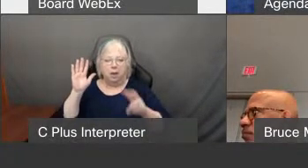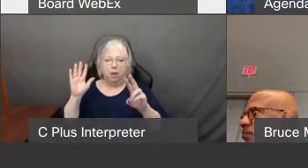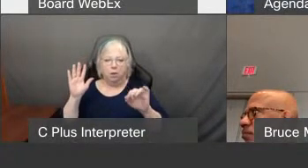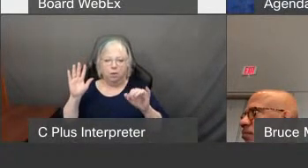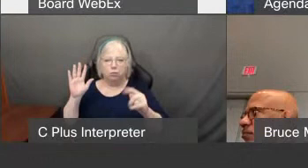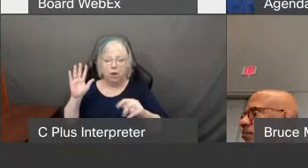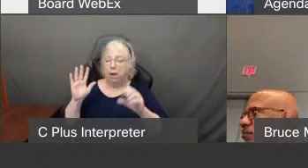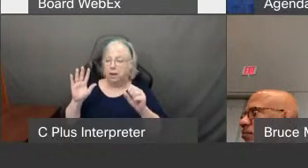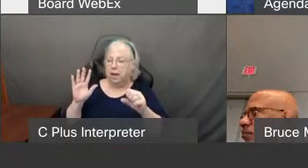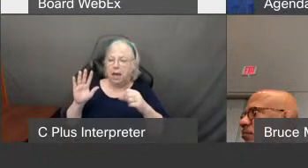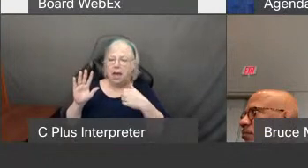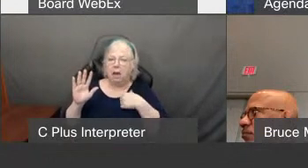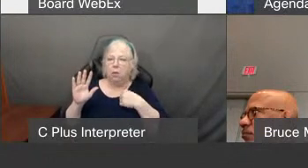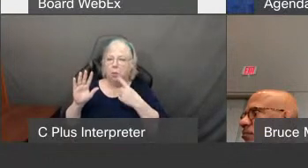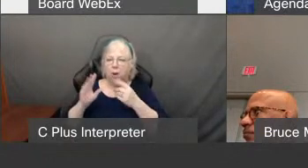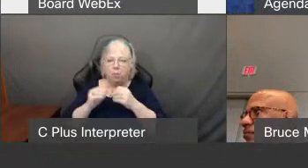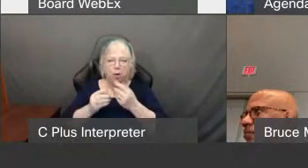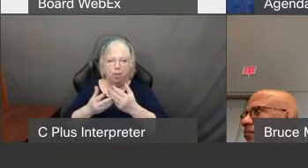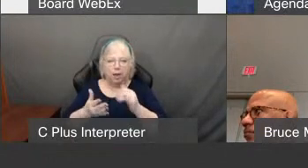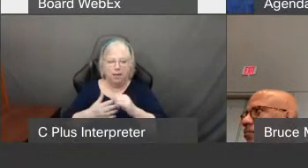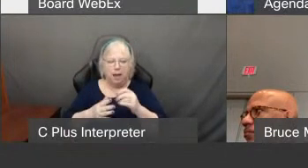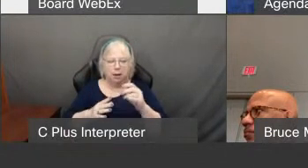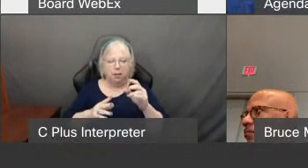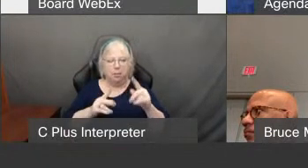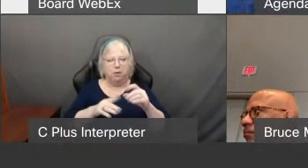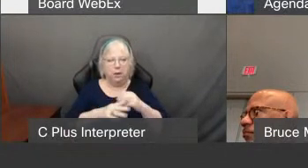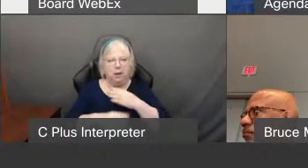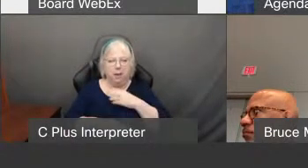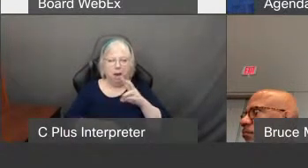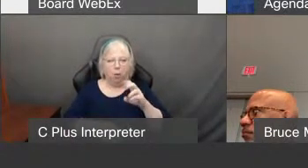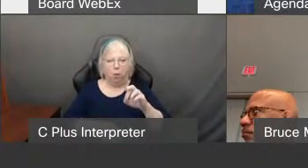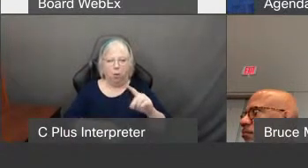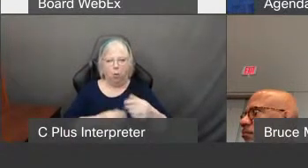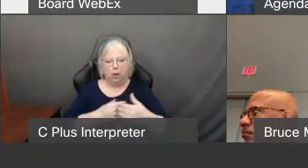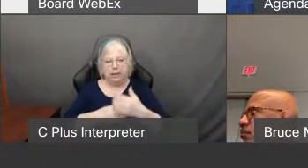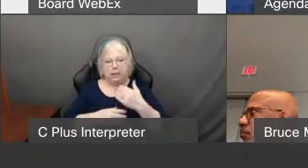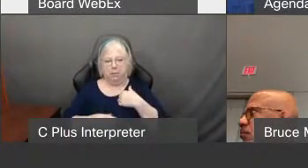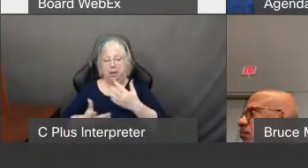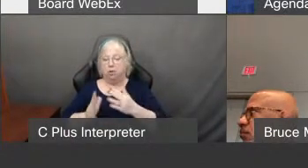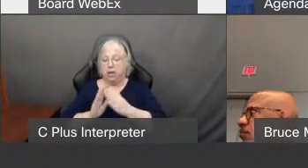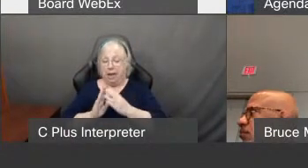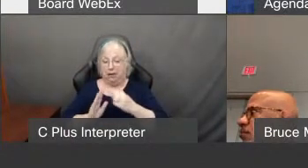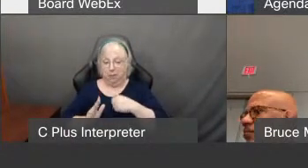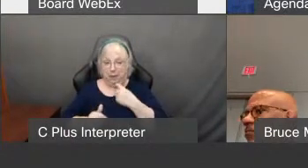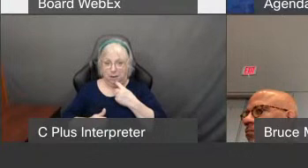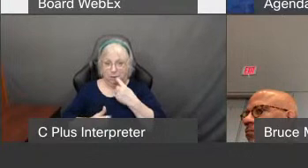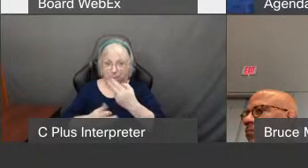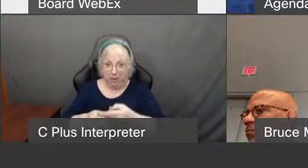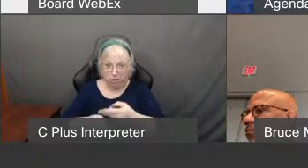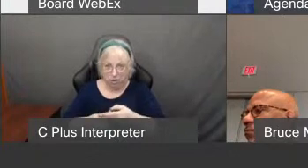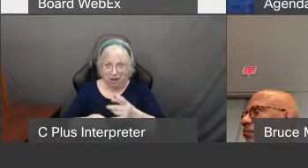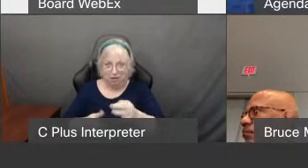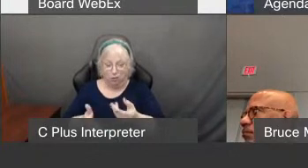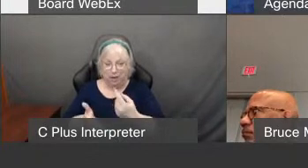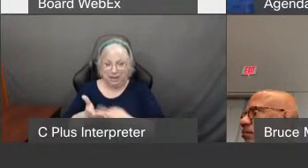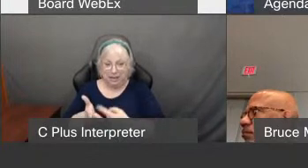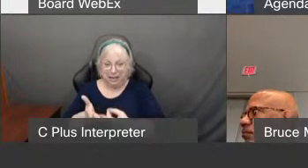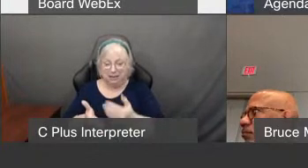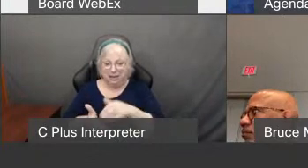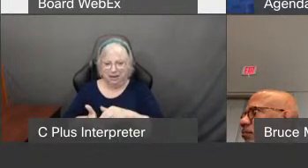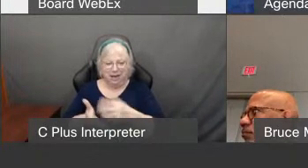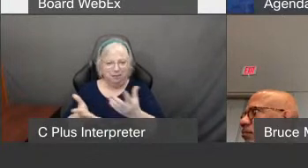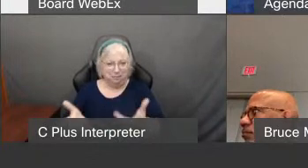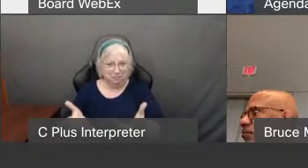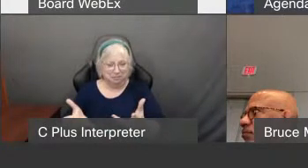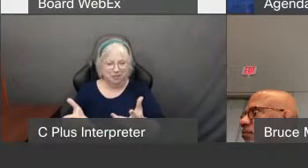There's one other thing that a constituent sent me that I wanted. She asked me to bring this out. Yes, if we ever discuss this again. And that